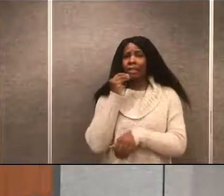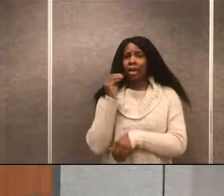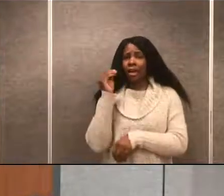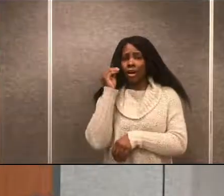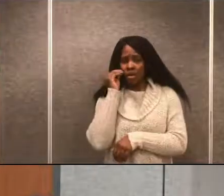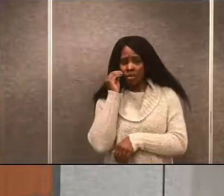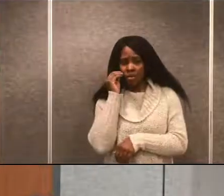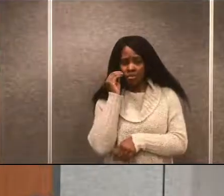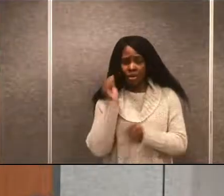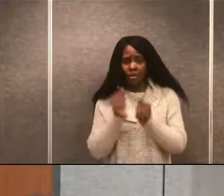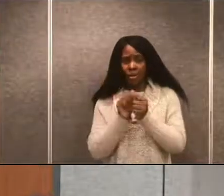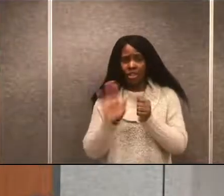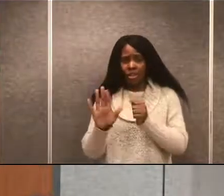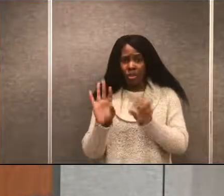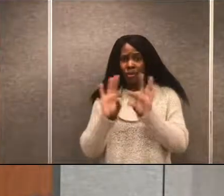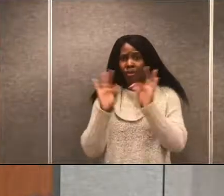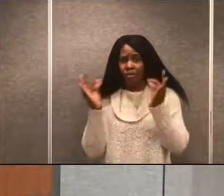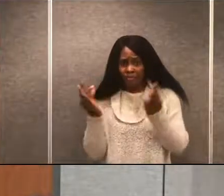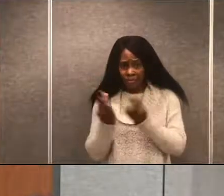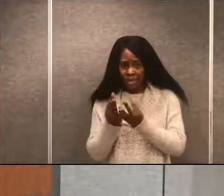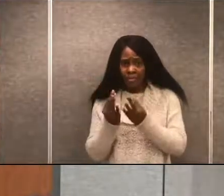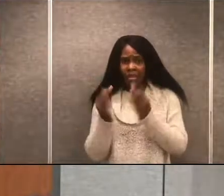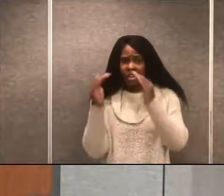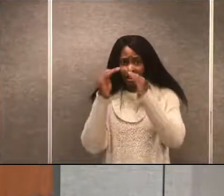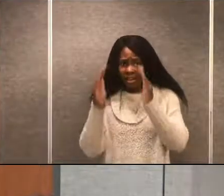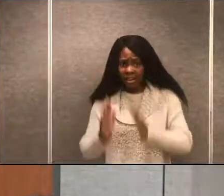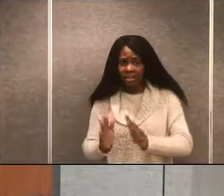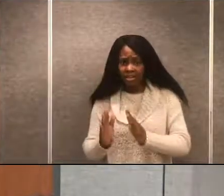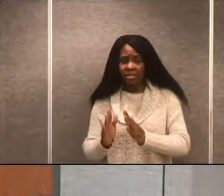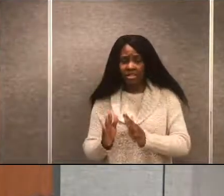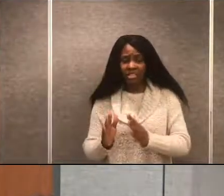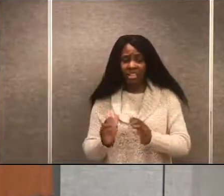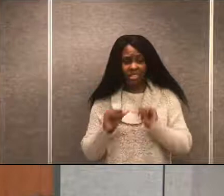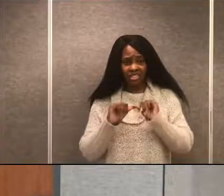Maintain within your household, and be safe.